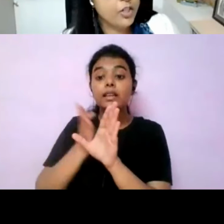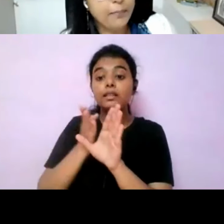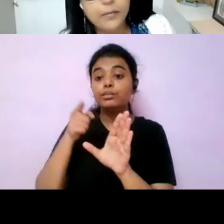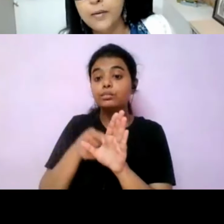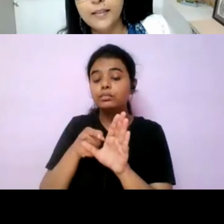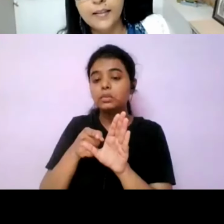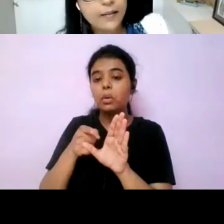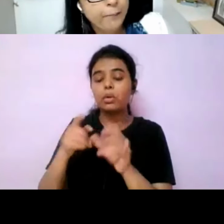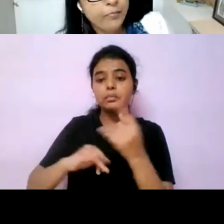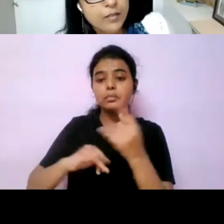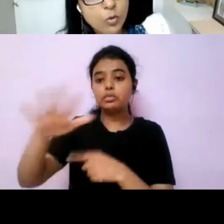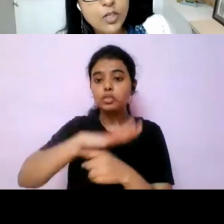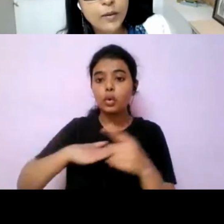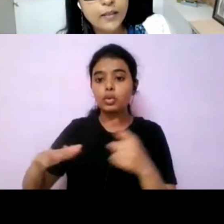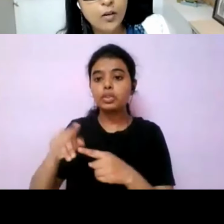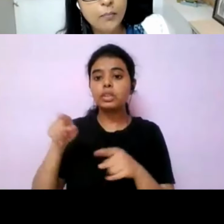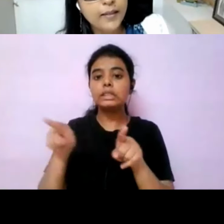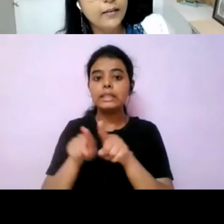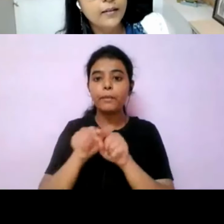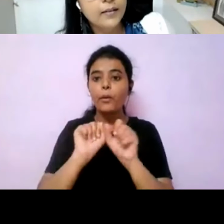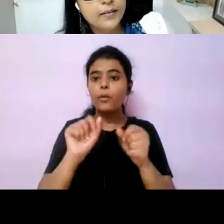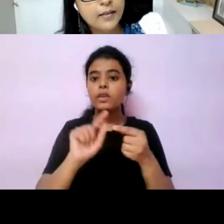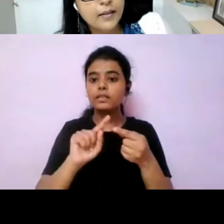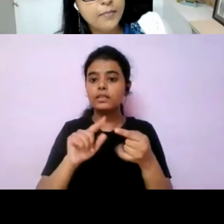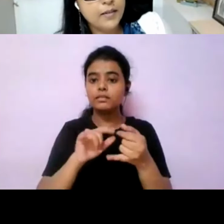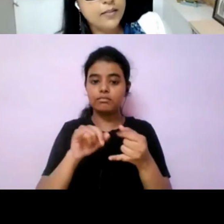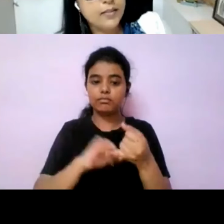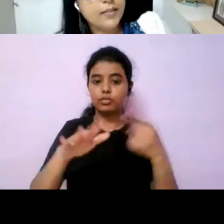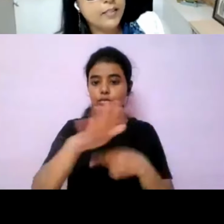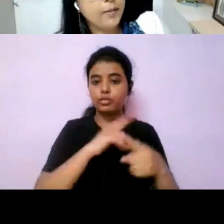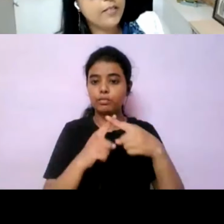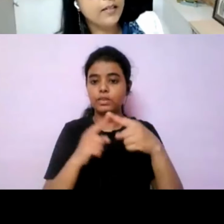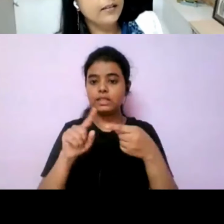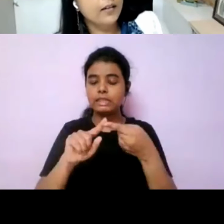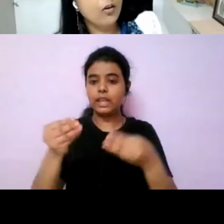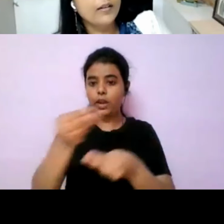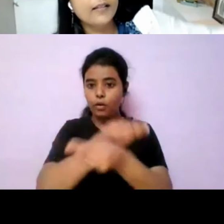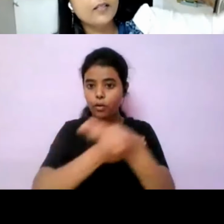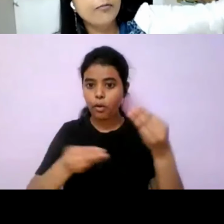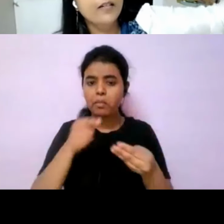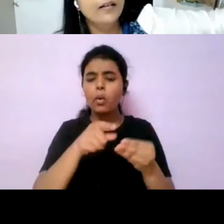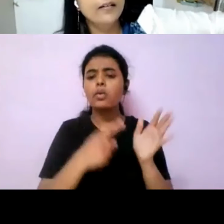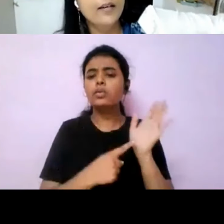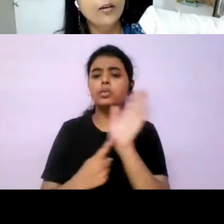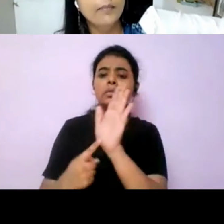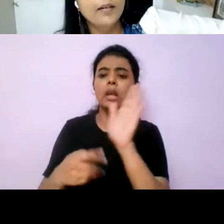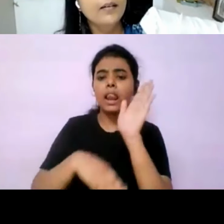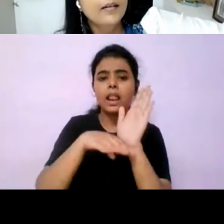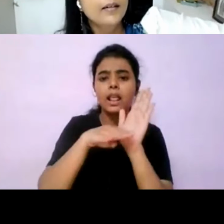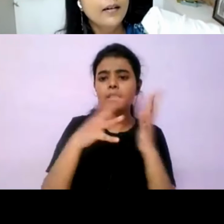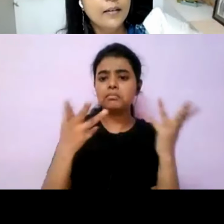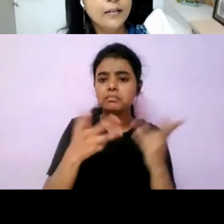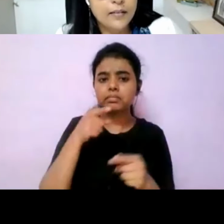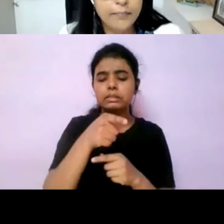often shaped by their socio-economic circumstances, especially in the context of a